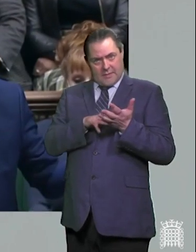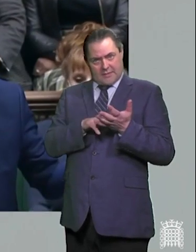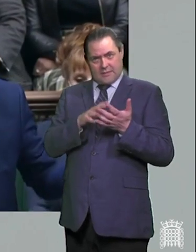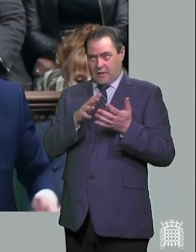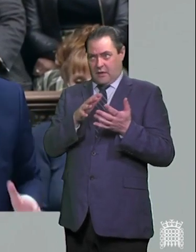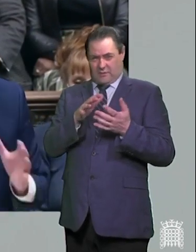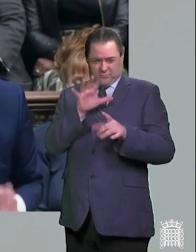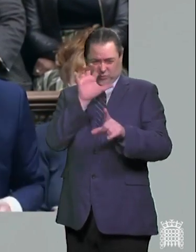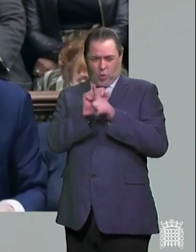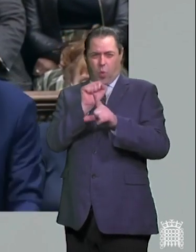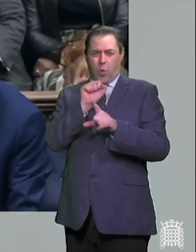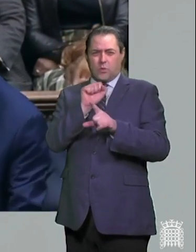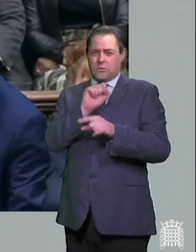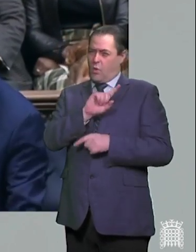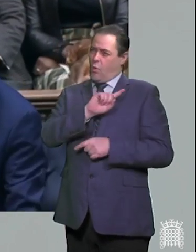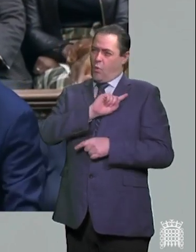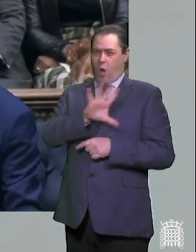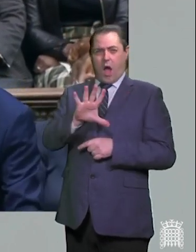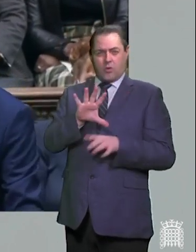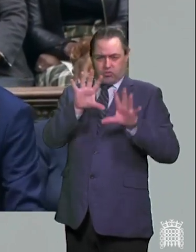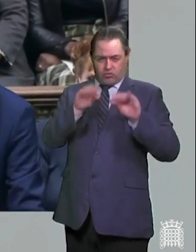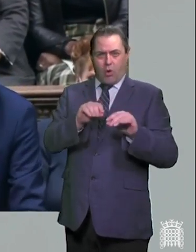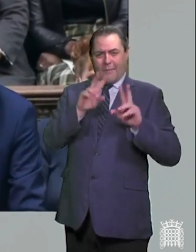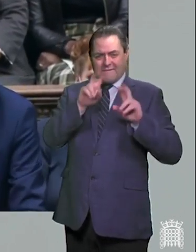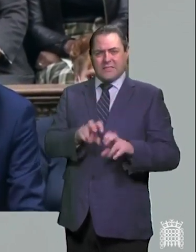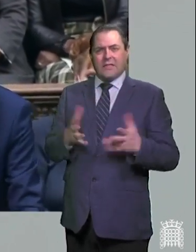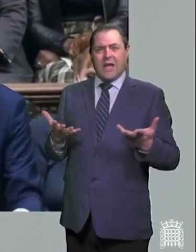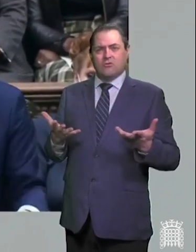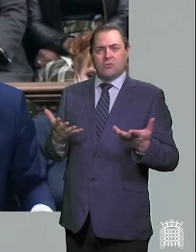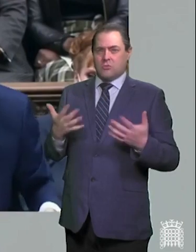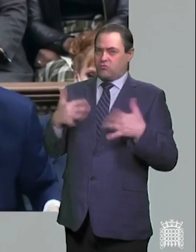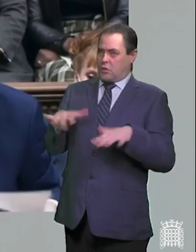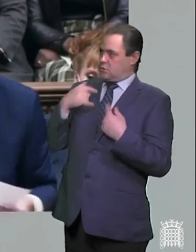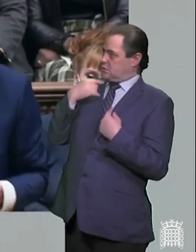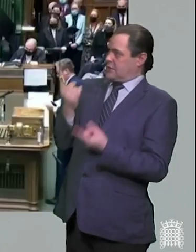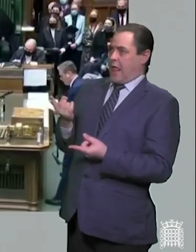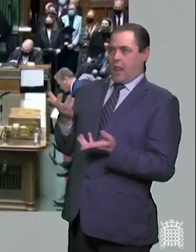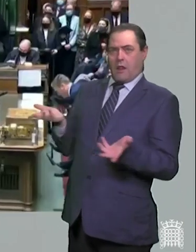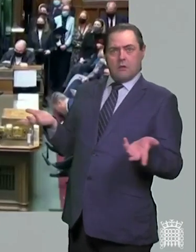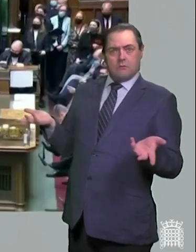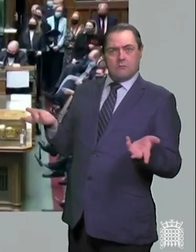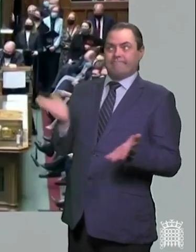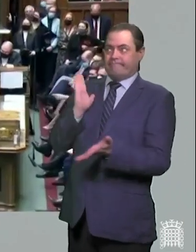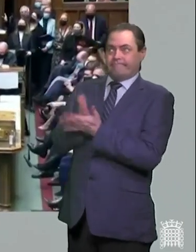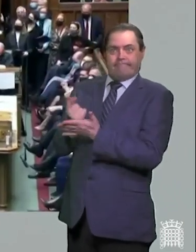caught red-handed. Why doesn't he end the investigation right now by just admitting it?